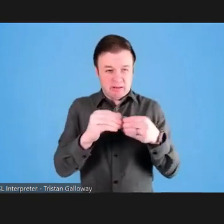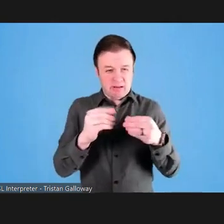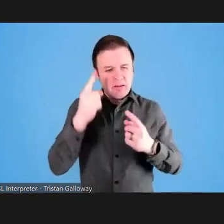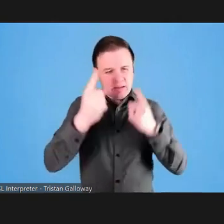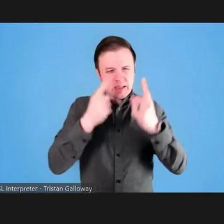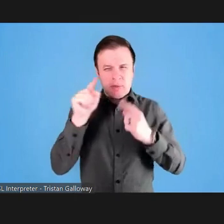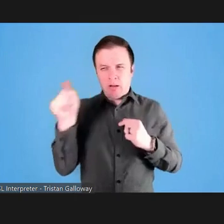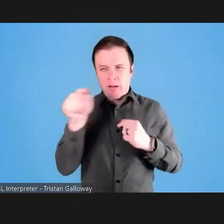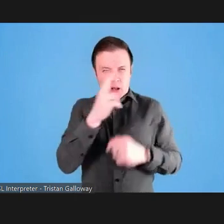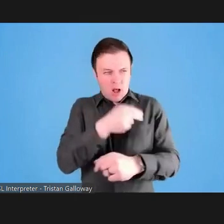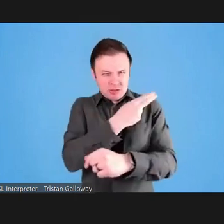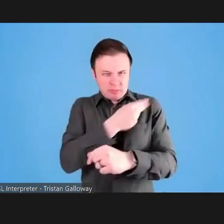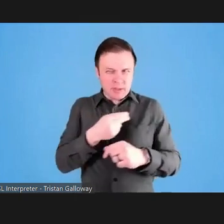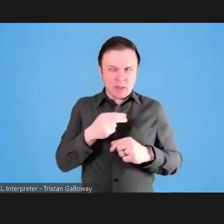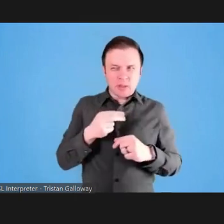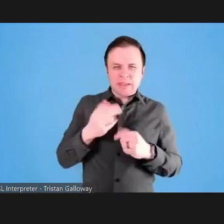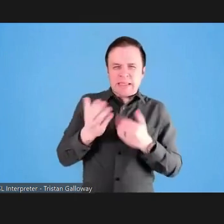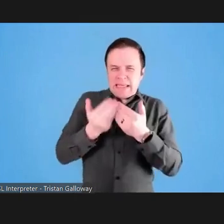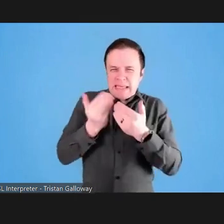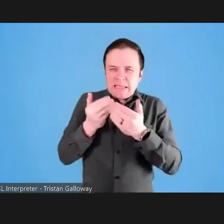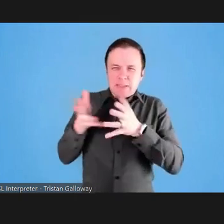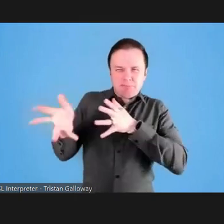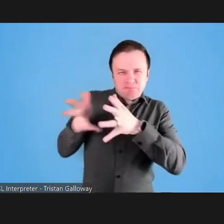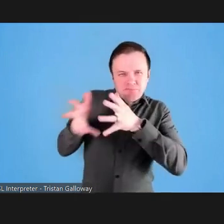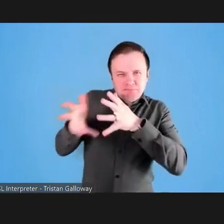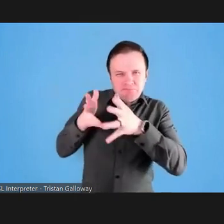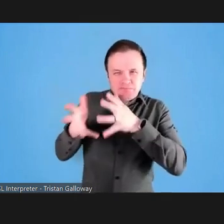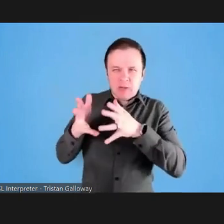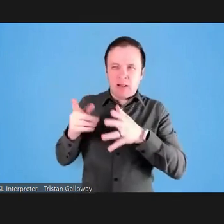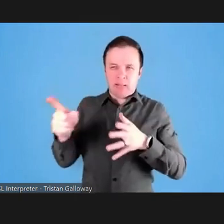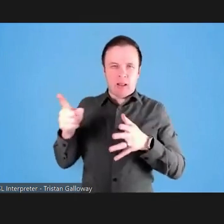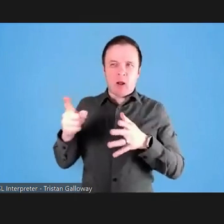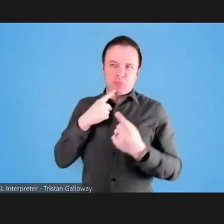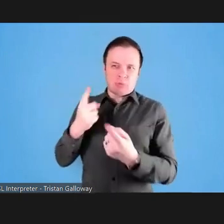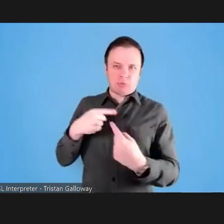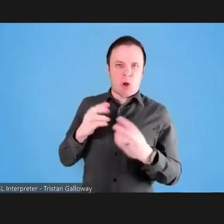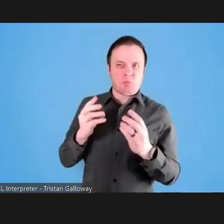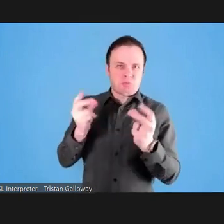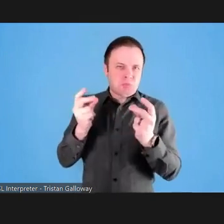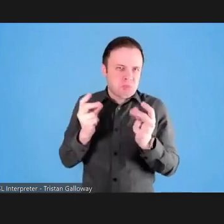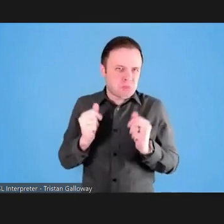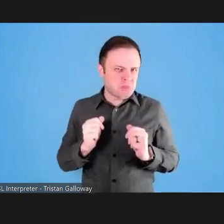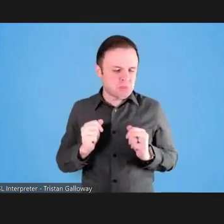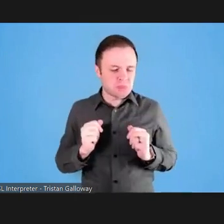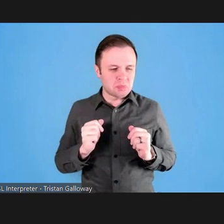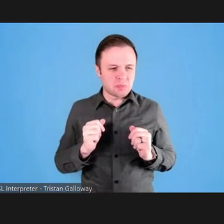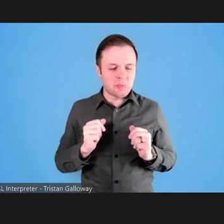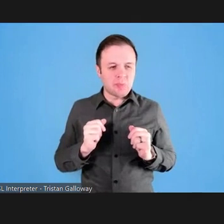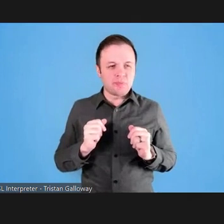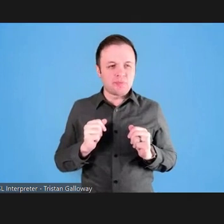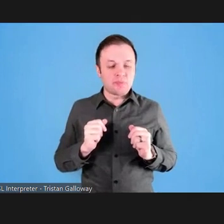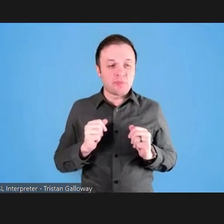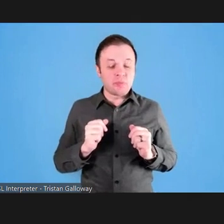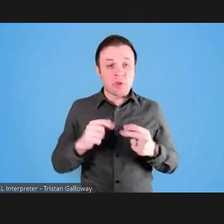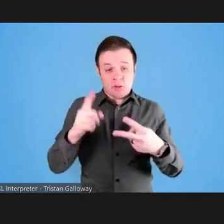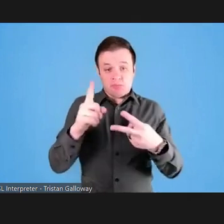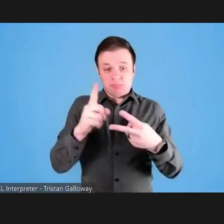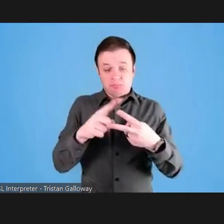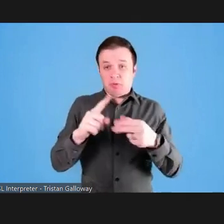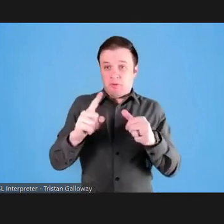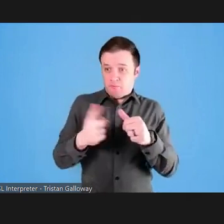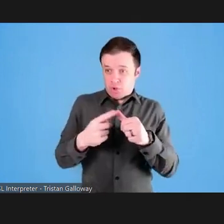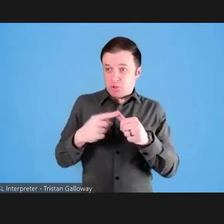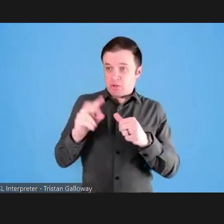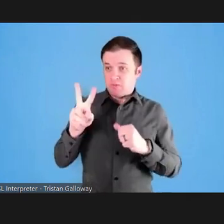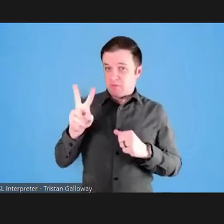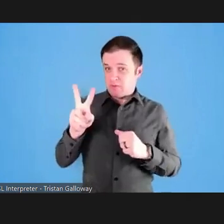hospitals that are easy to collaborate with and who are generally responsive. After you have completed your first successful